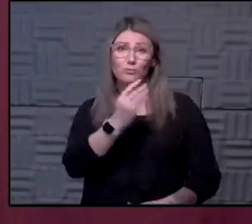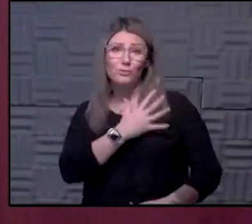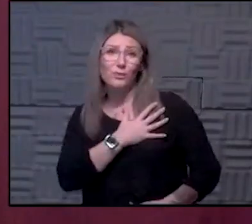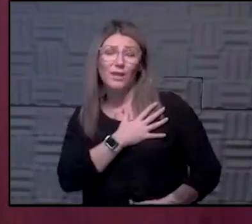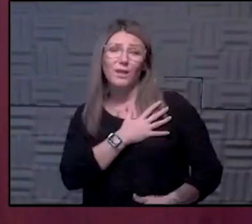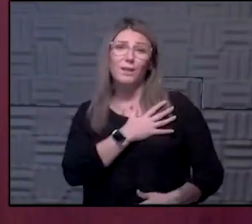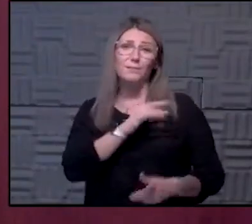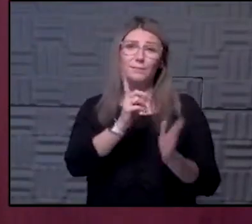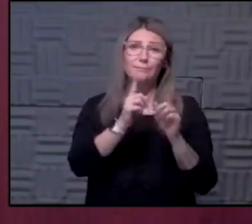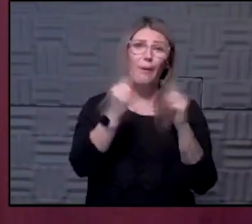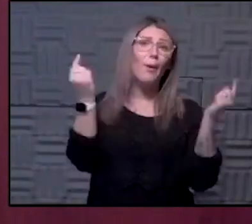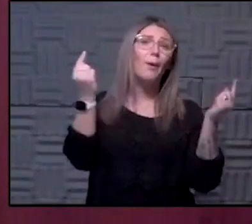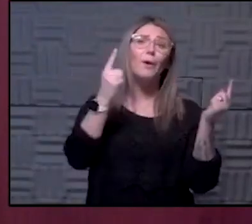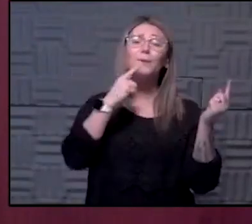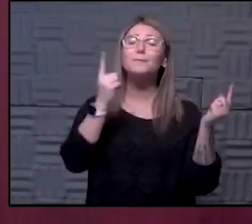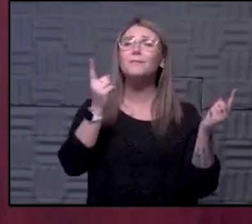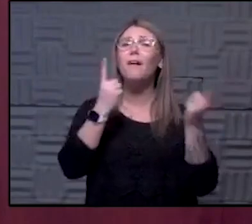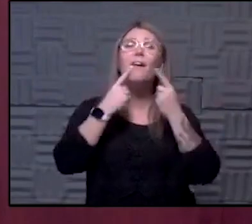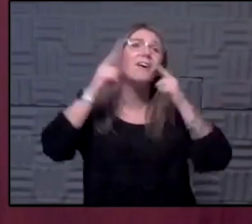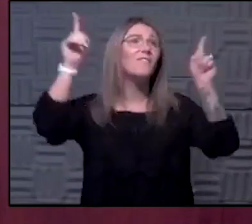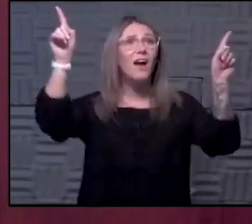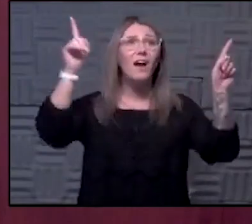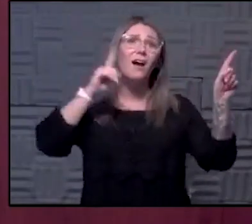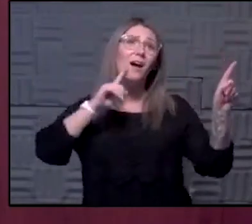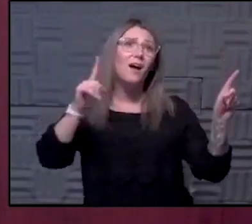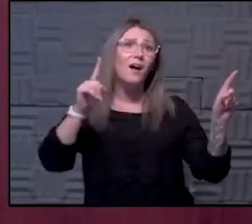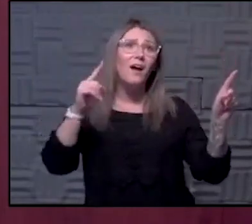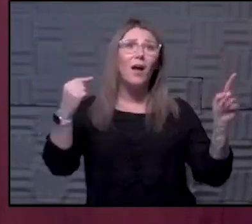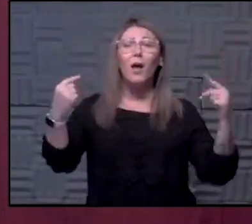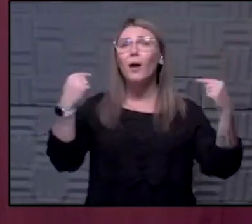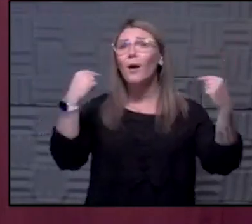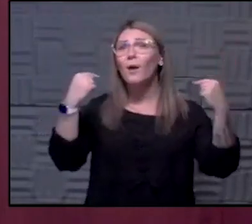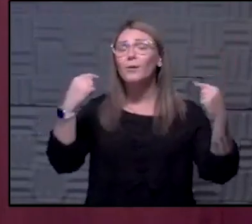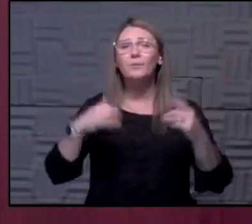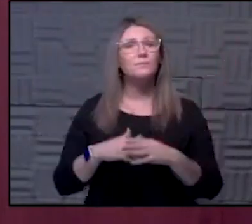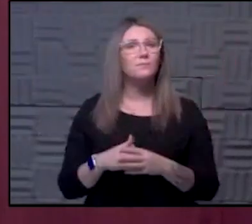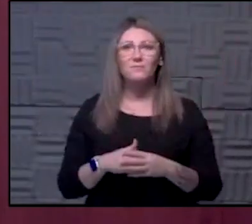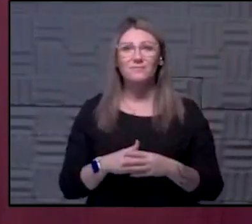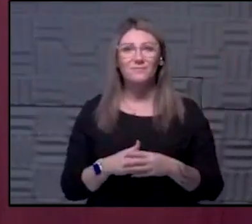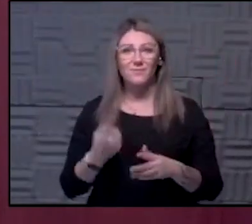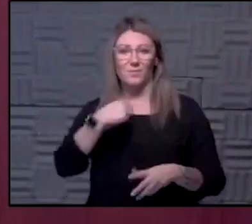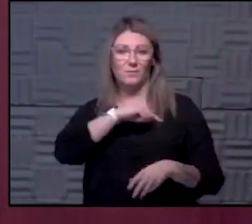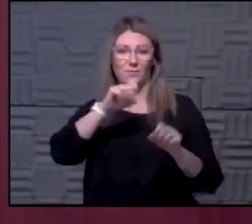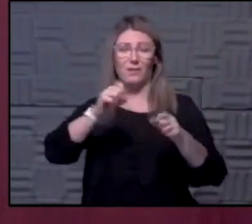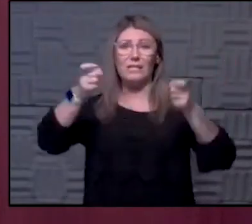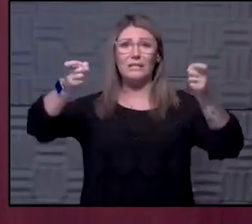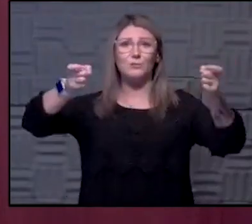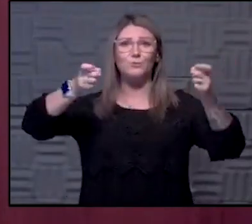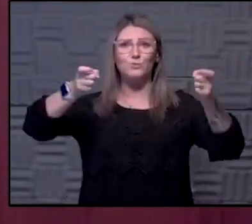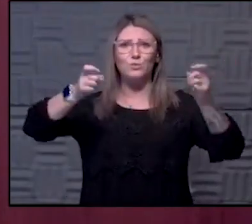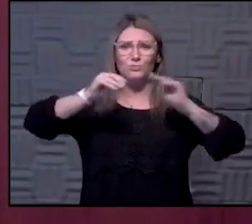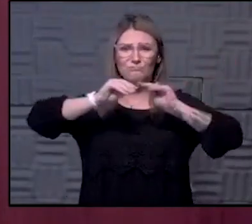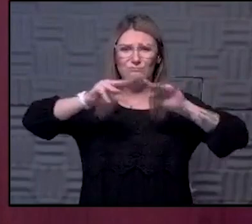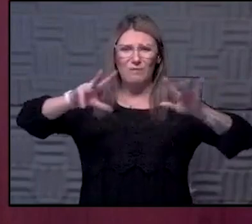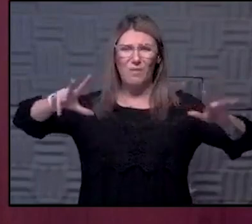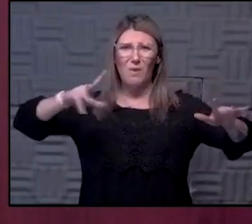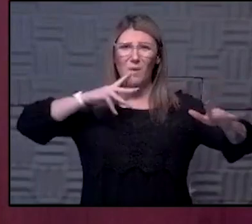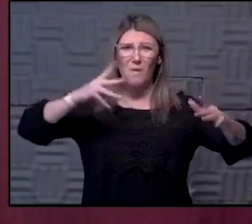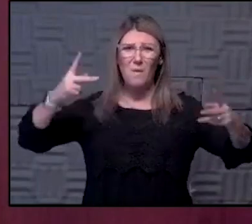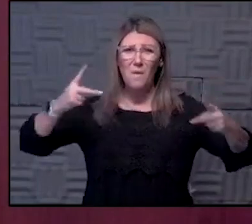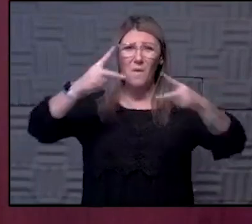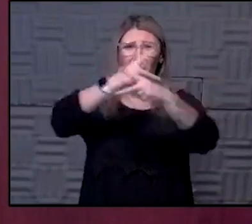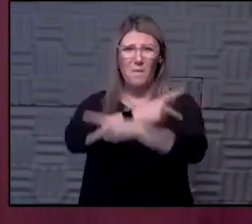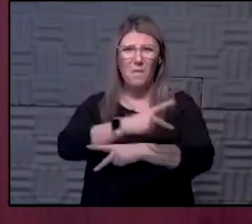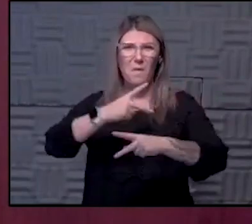to glitter and fame, that we can control the spread of the greatest plague that the world has seen